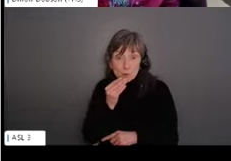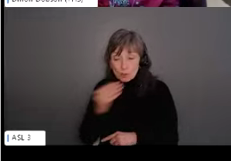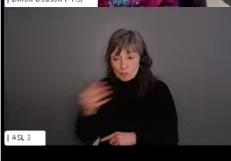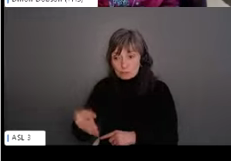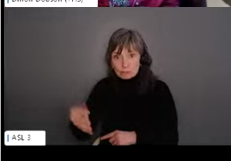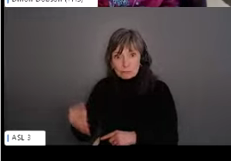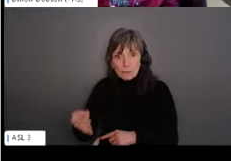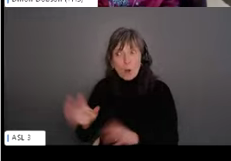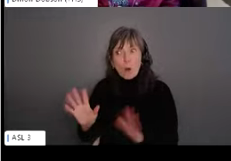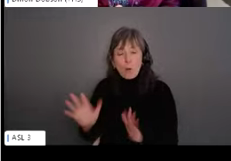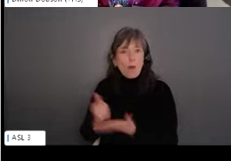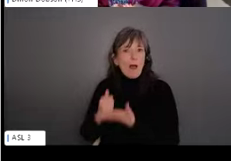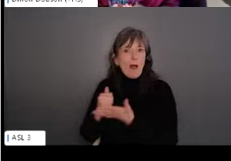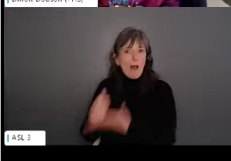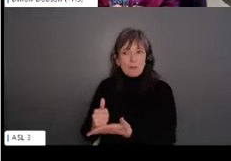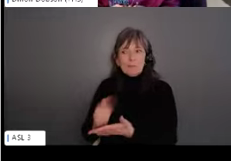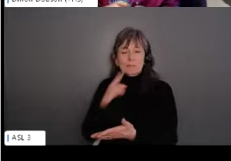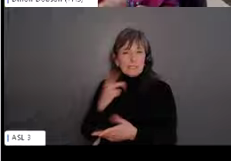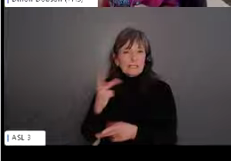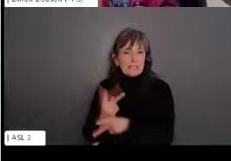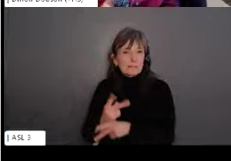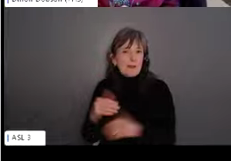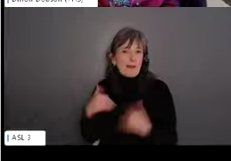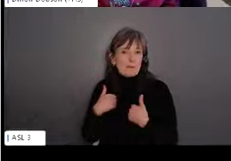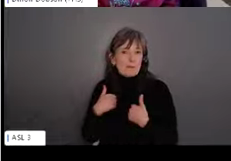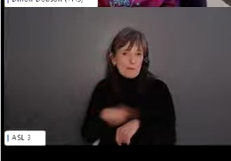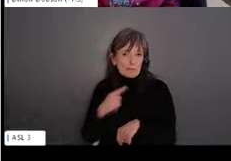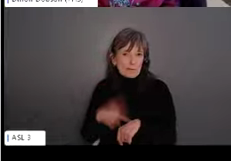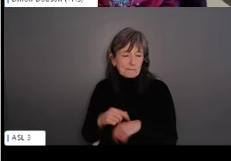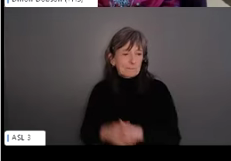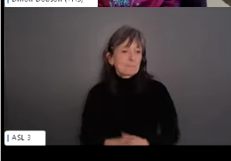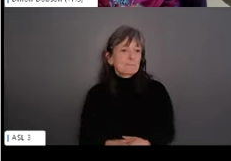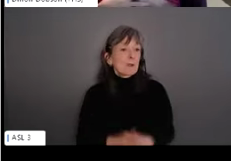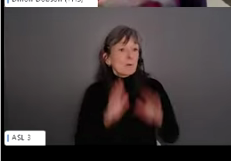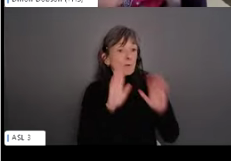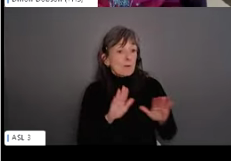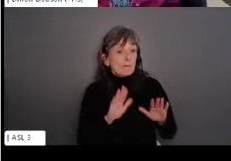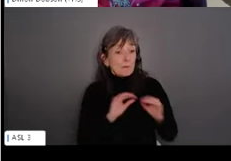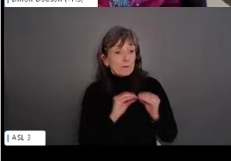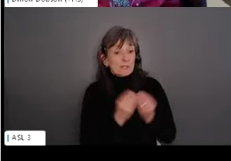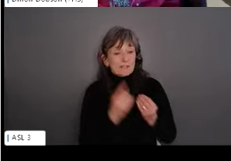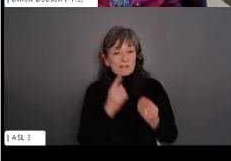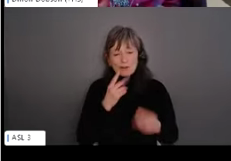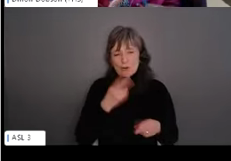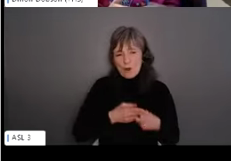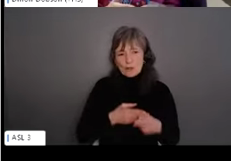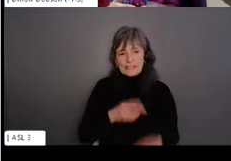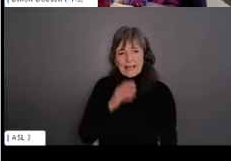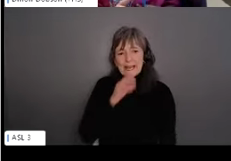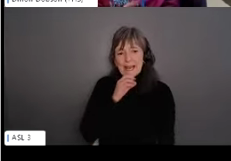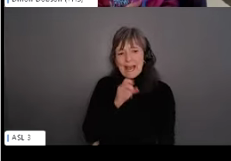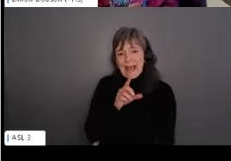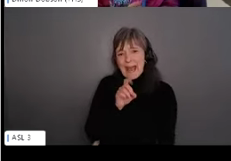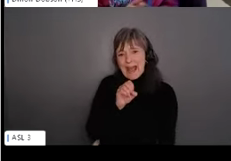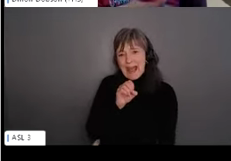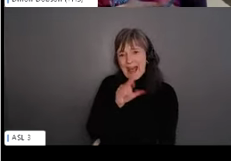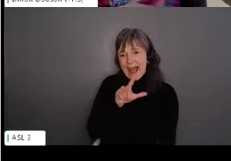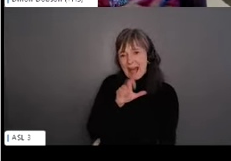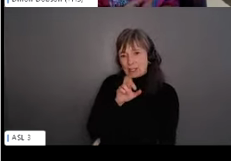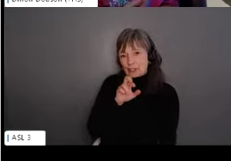with their animals. There's a wonderful organization called Elder Dog. They're a national organization. They work primarily